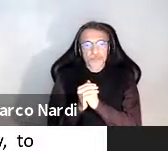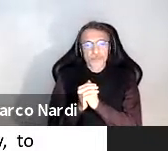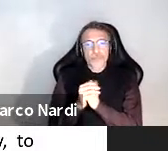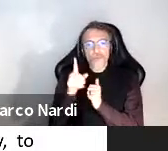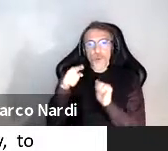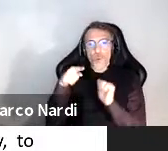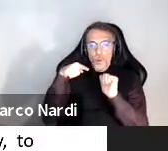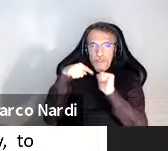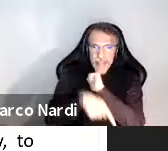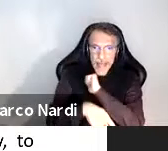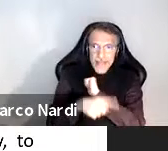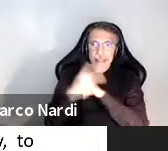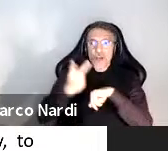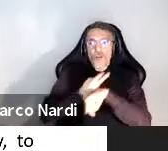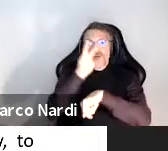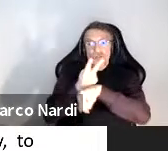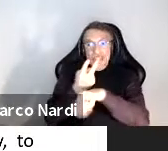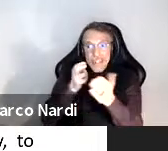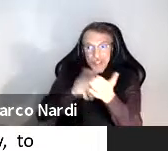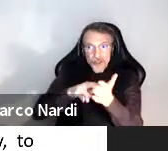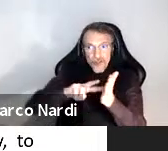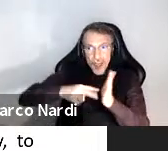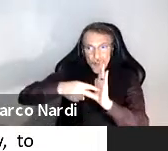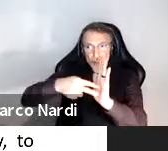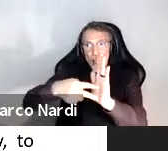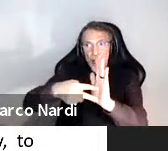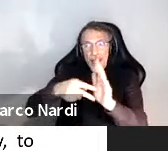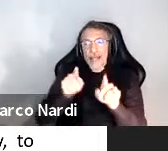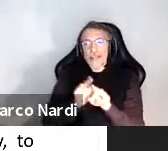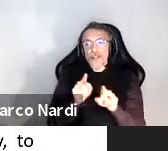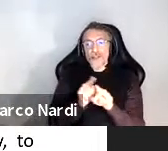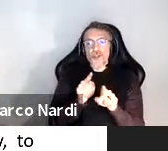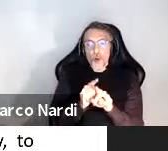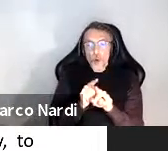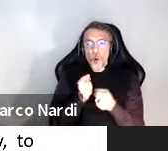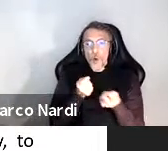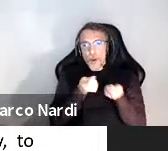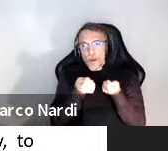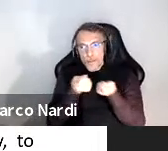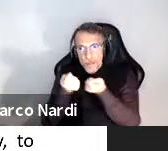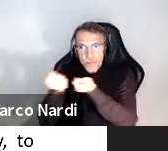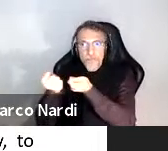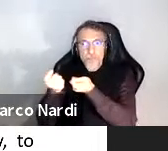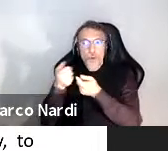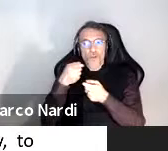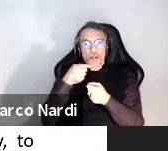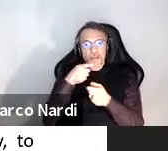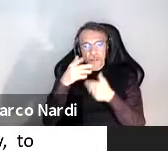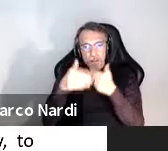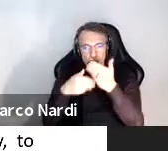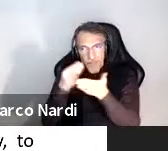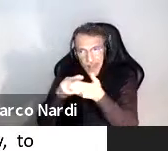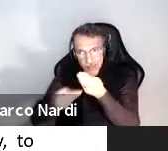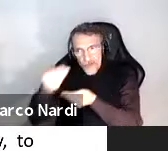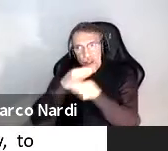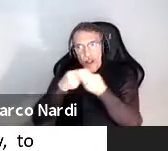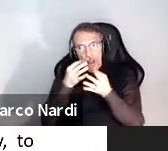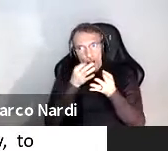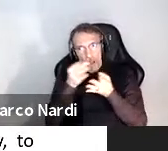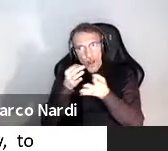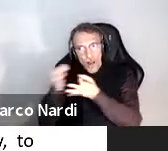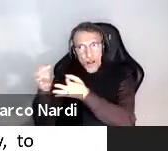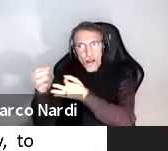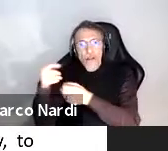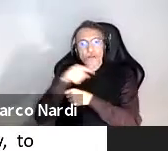debt rescheduling in both the commercial and multilateral debt, and of course enhance policies to